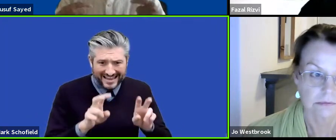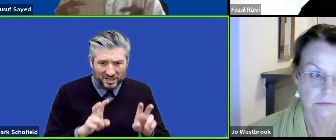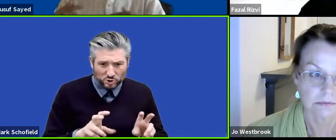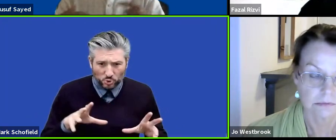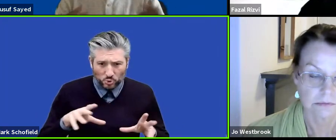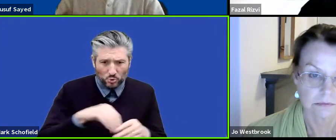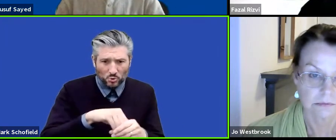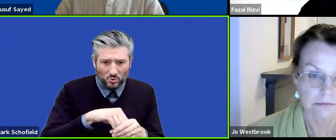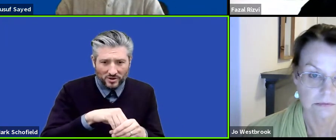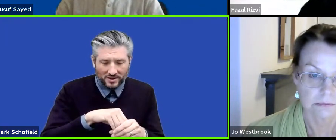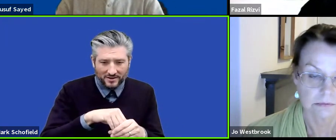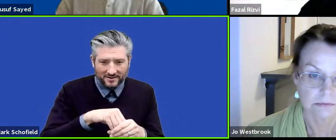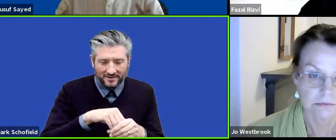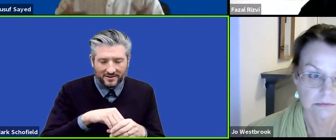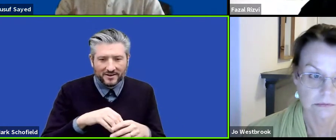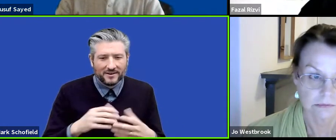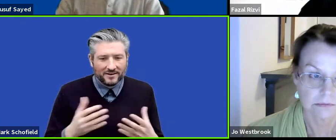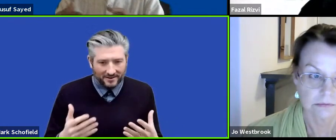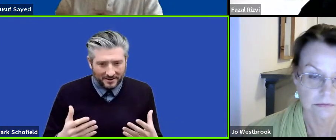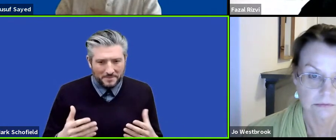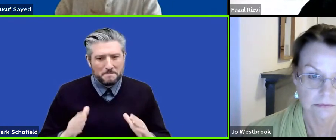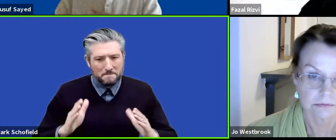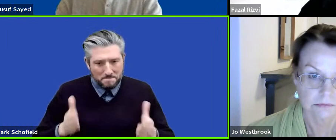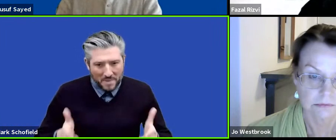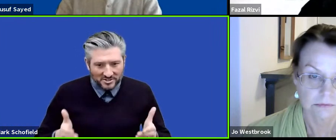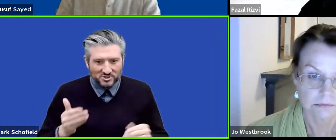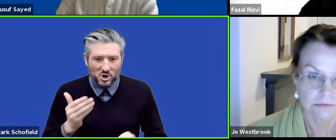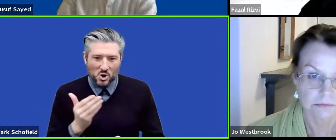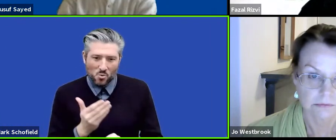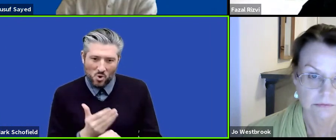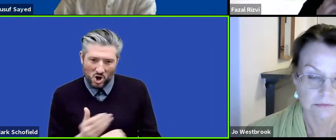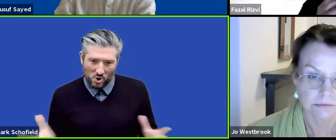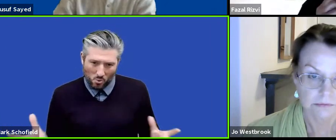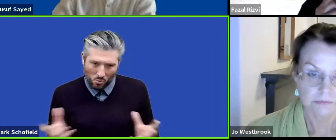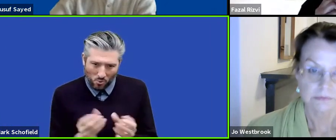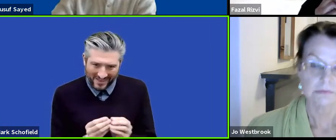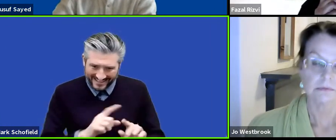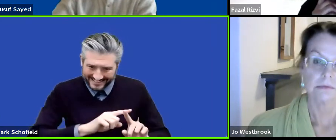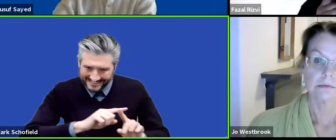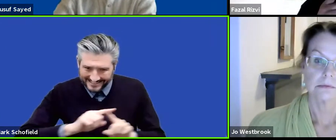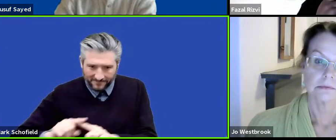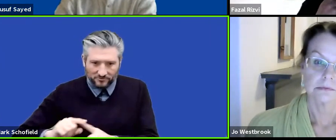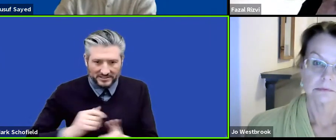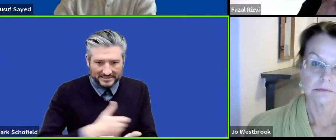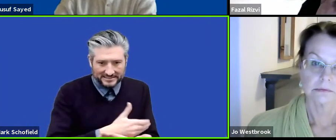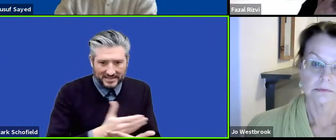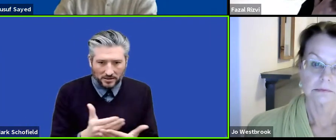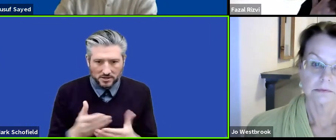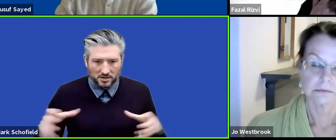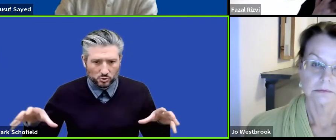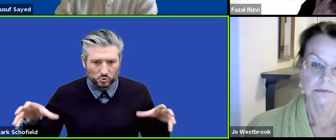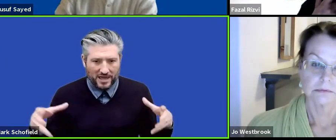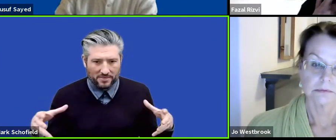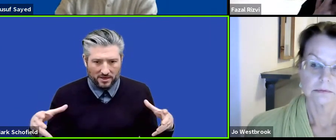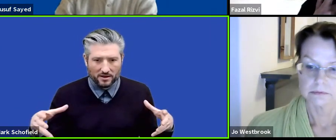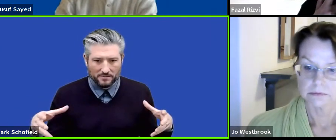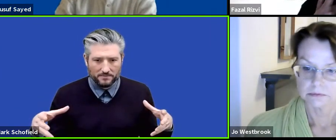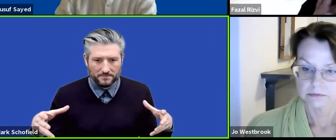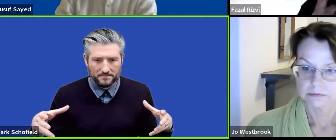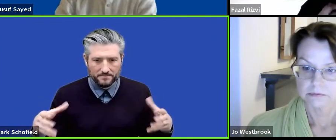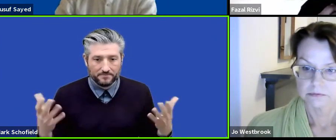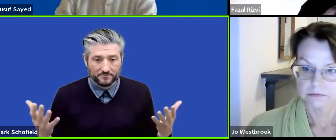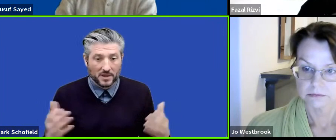saying, you need to work across sectors, because I was just struck by a statistic that I read this morning. In a survey,